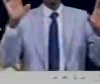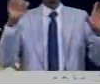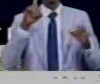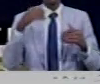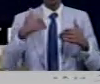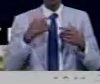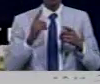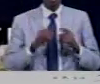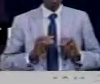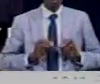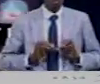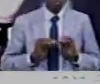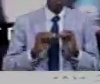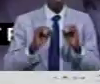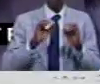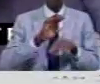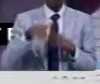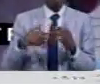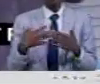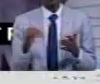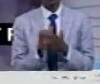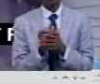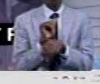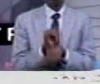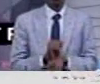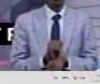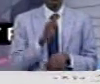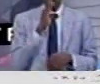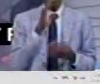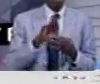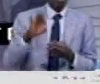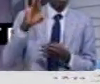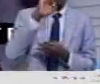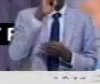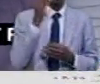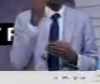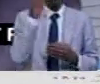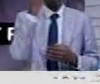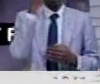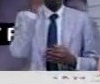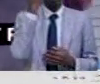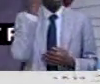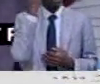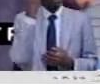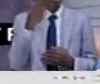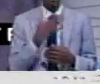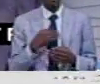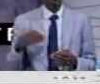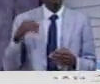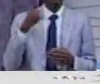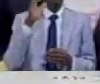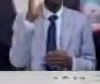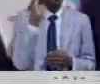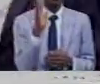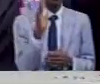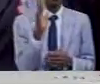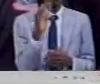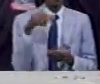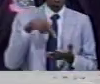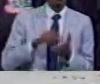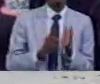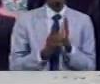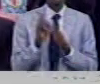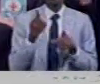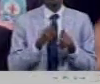testimonies you will see outlined. Stand tall as a rising star, then you know your success isn't far. Let your star shine bright